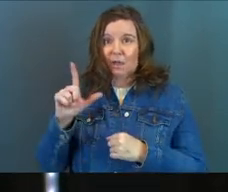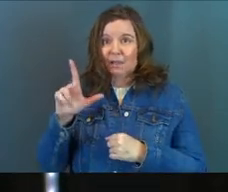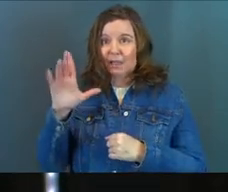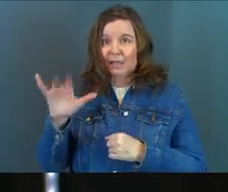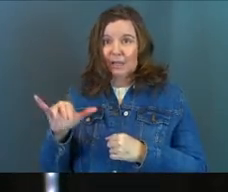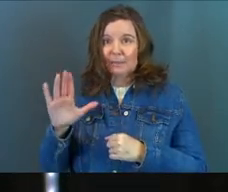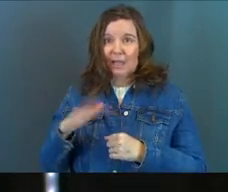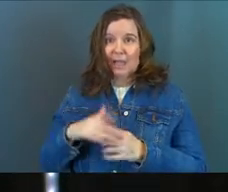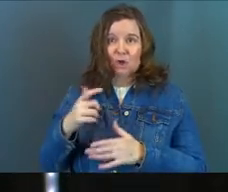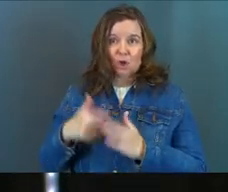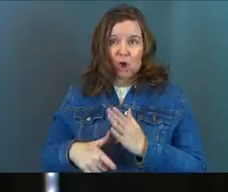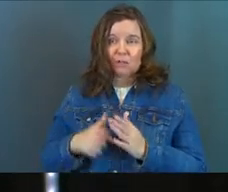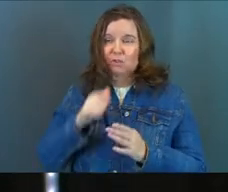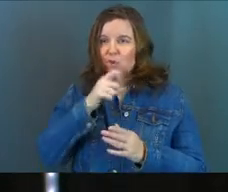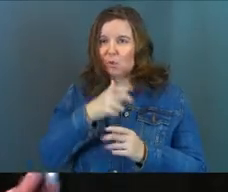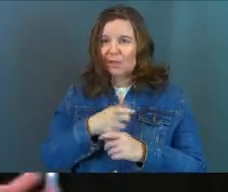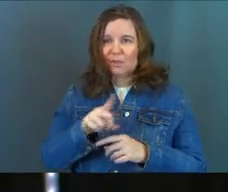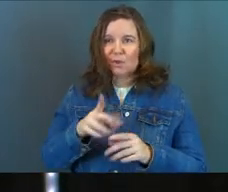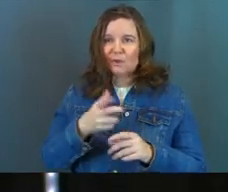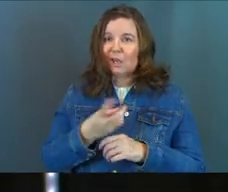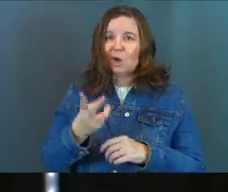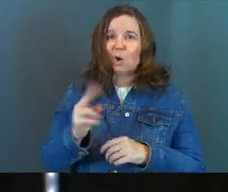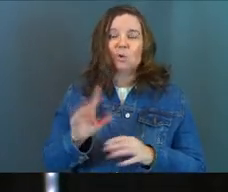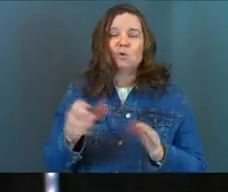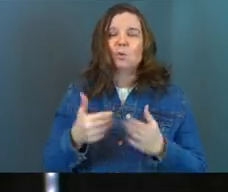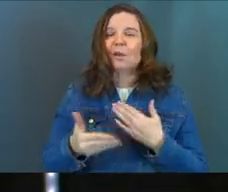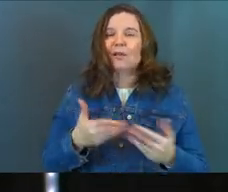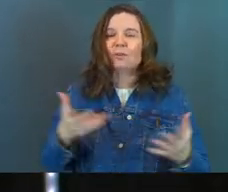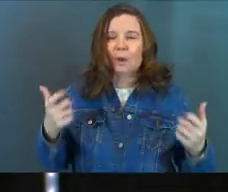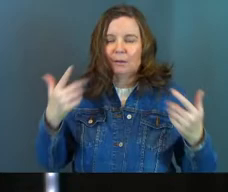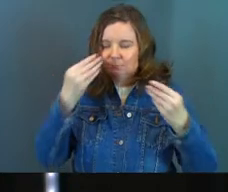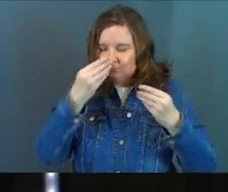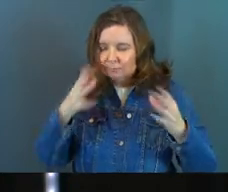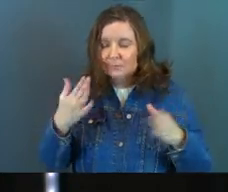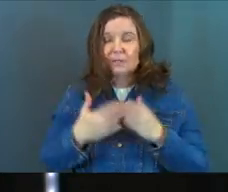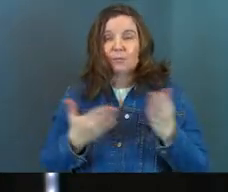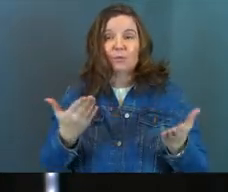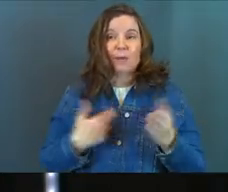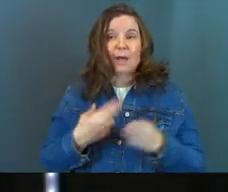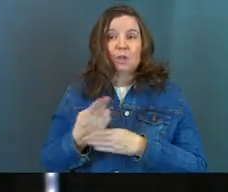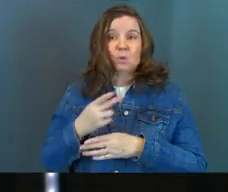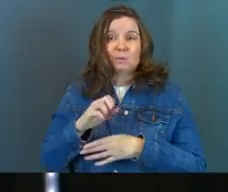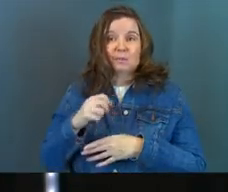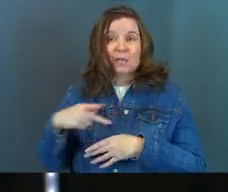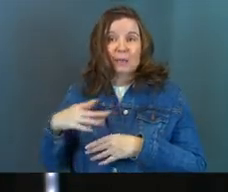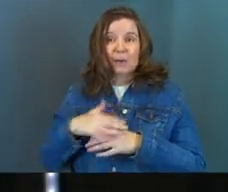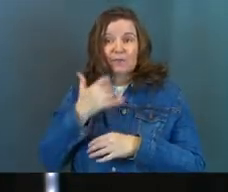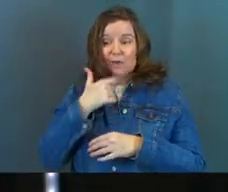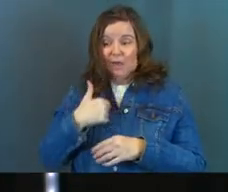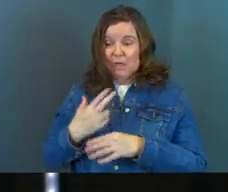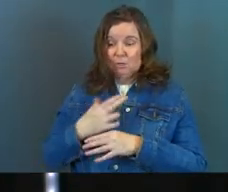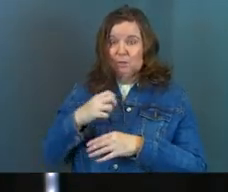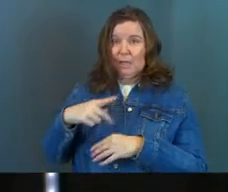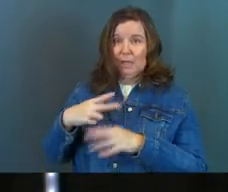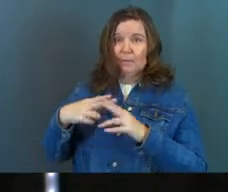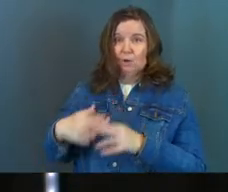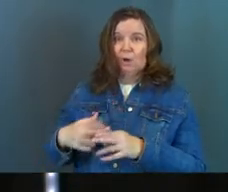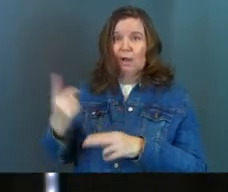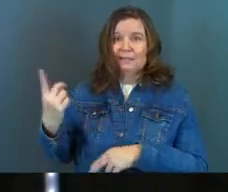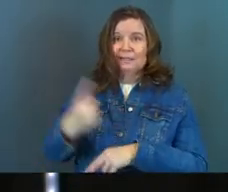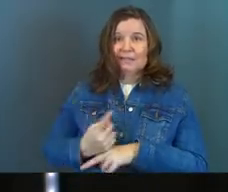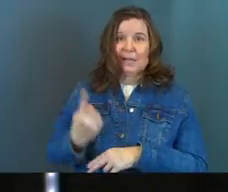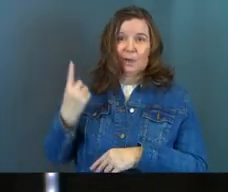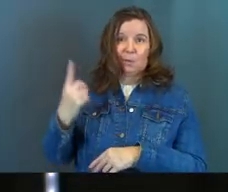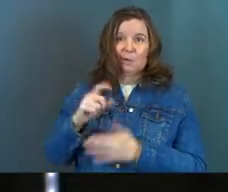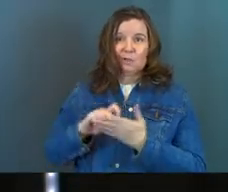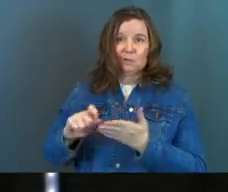in the lobby at cost. Don't get those. Get your own. Do whatever you want. Some of you might use an app on your phone. I use an app called Day One.